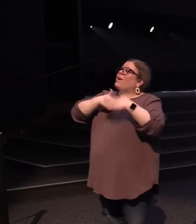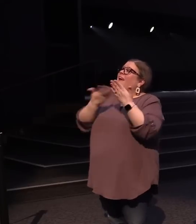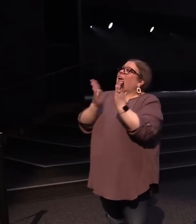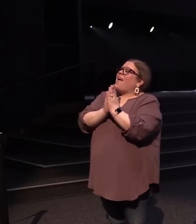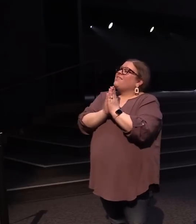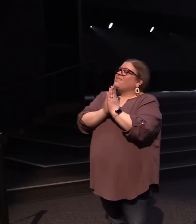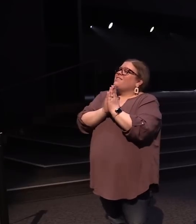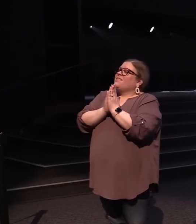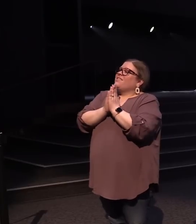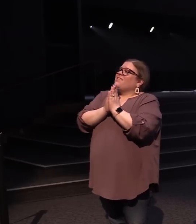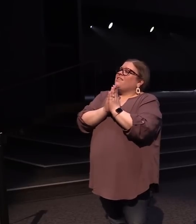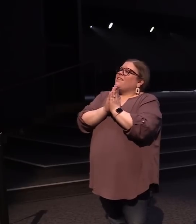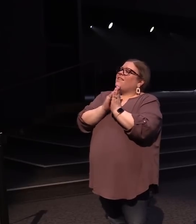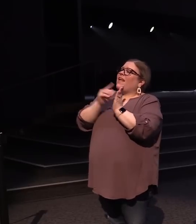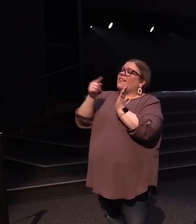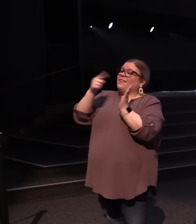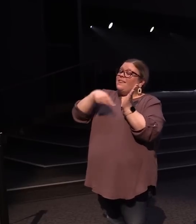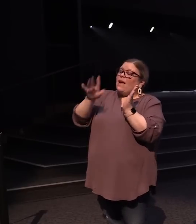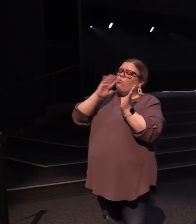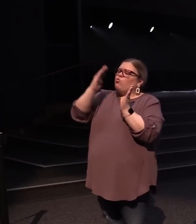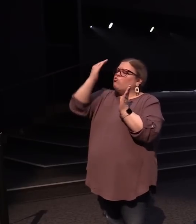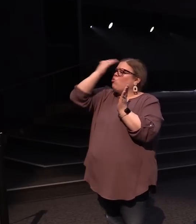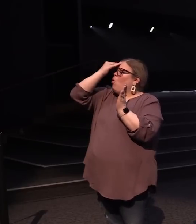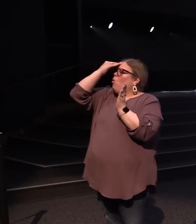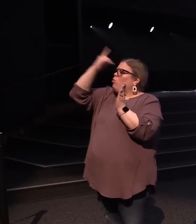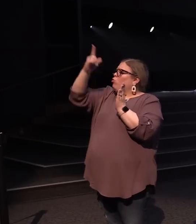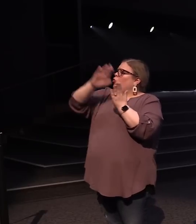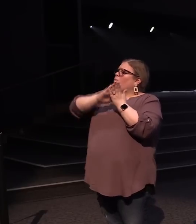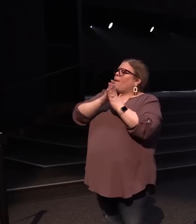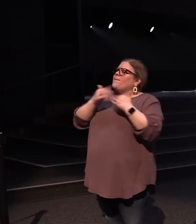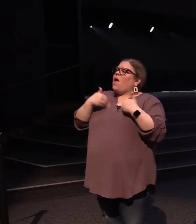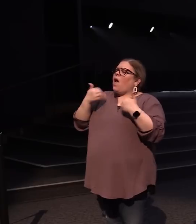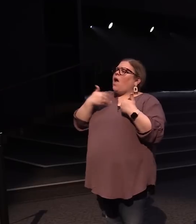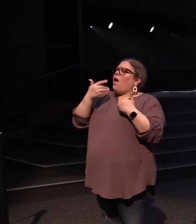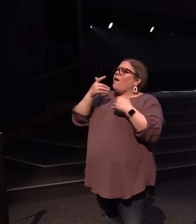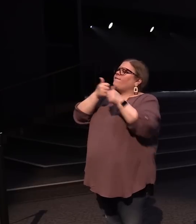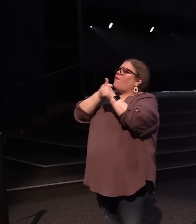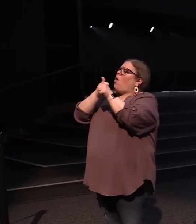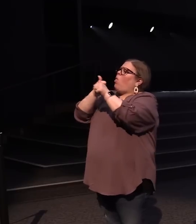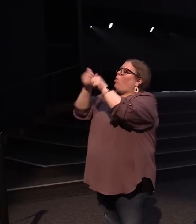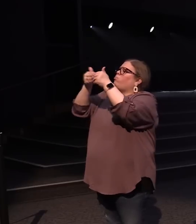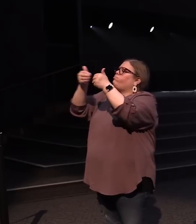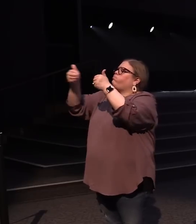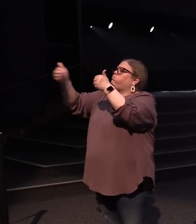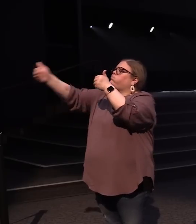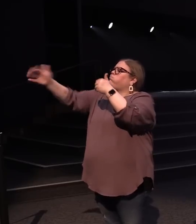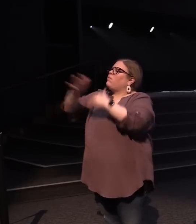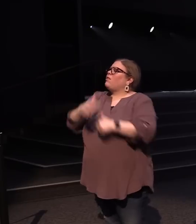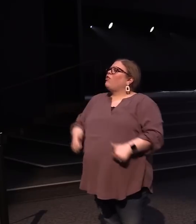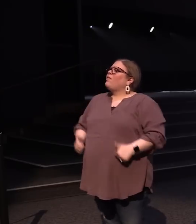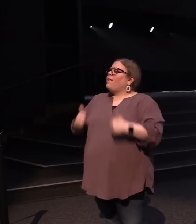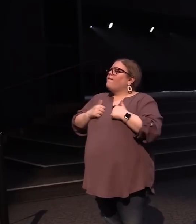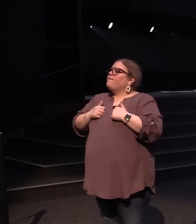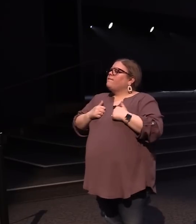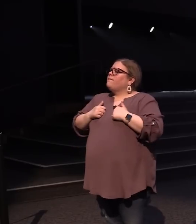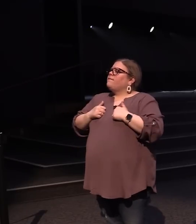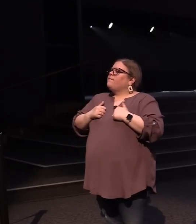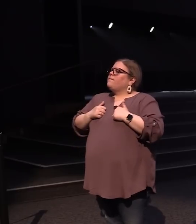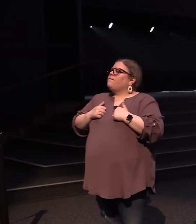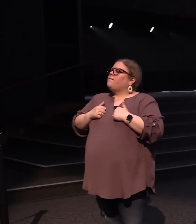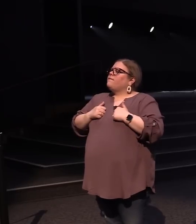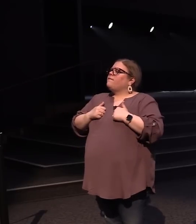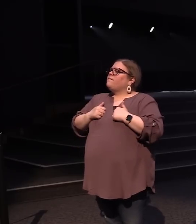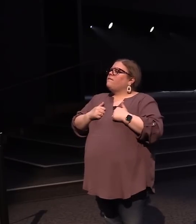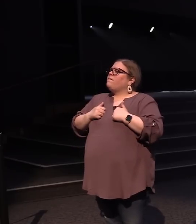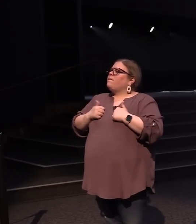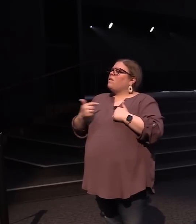God that they would know you at a young age and that they would follow you all the days of their life.